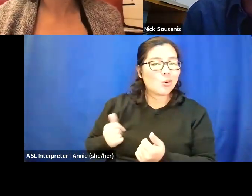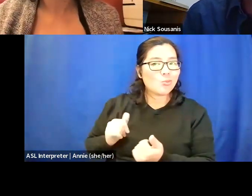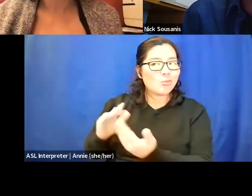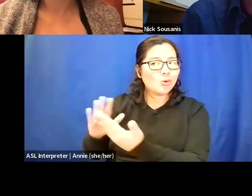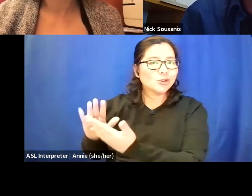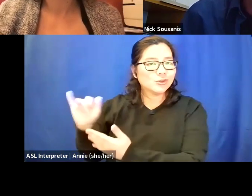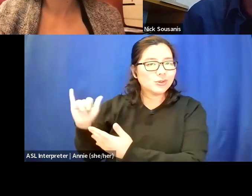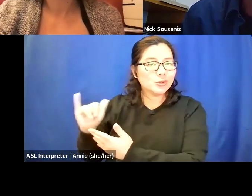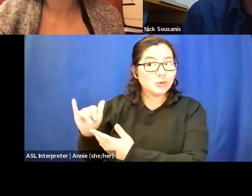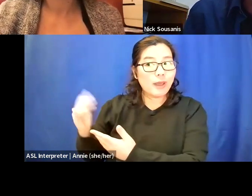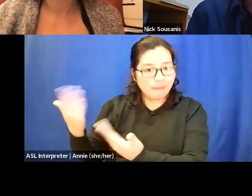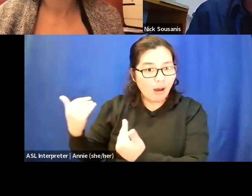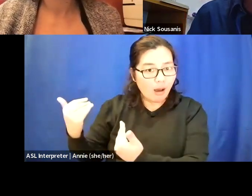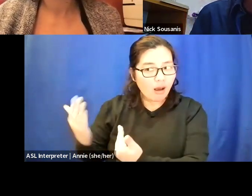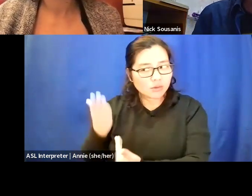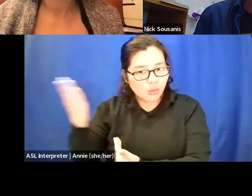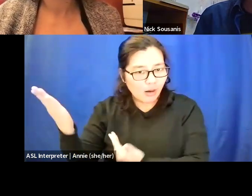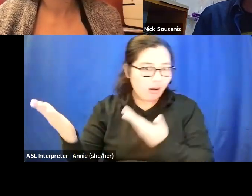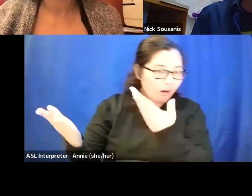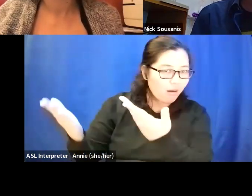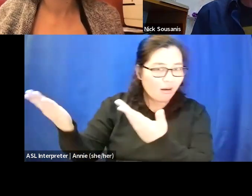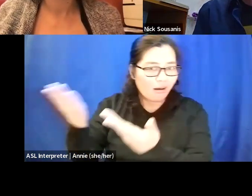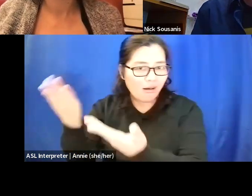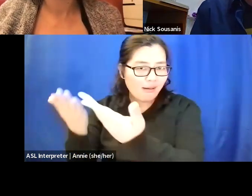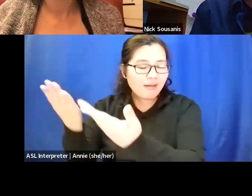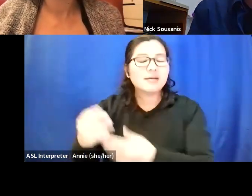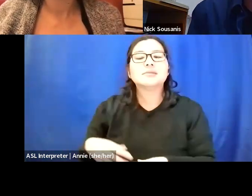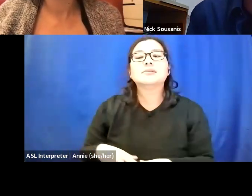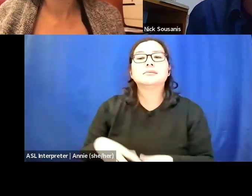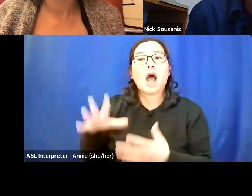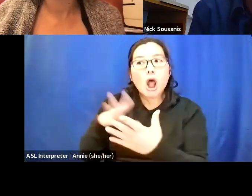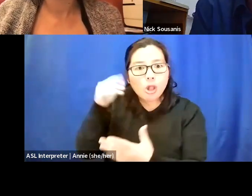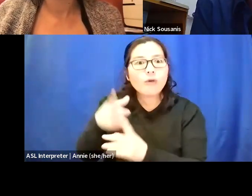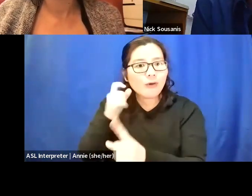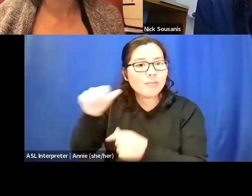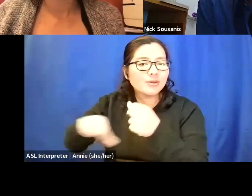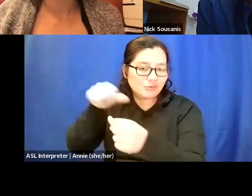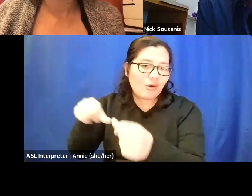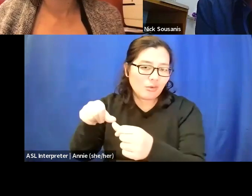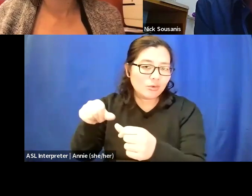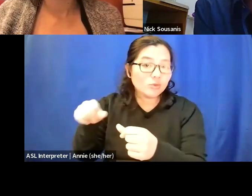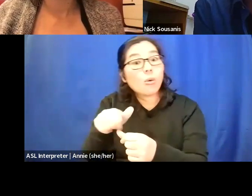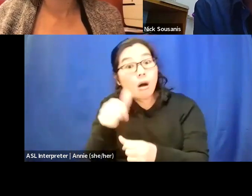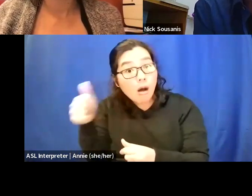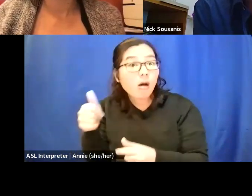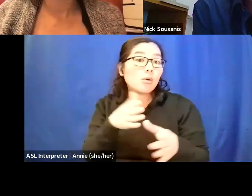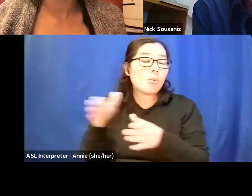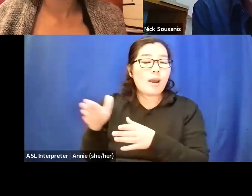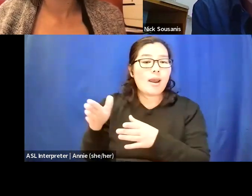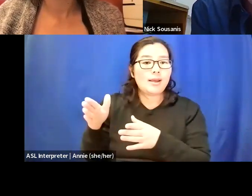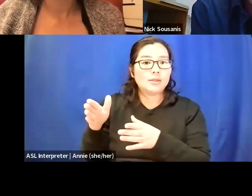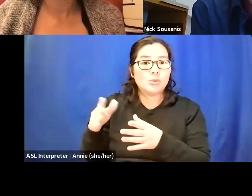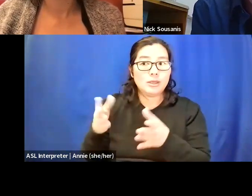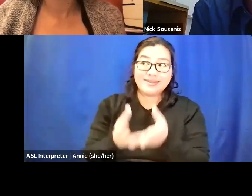what is another thing that we can offer, and learn from each other. What are other ways we can expand the